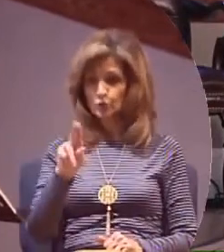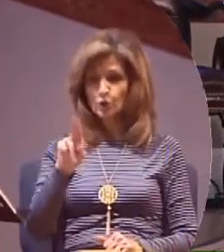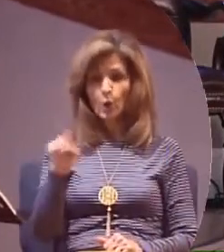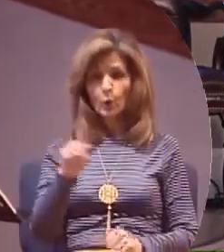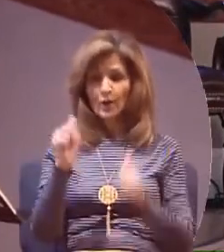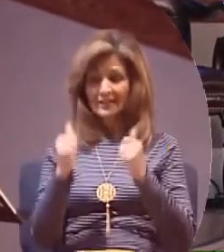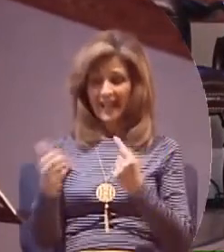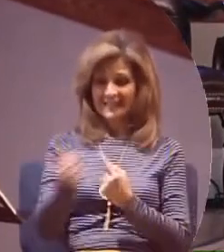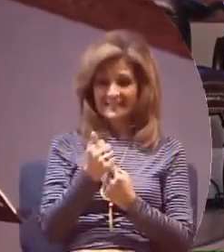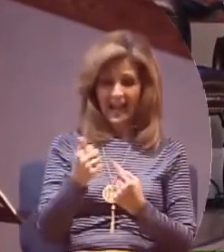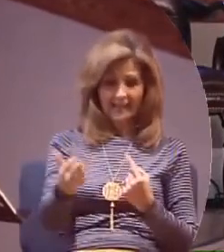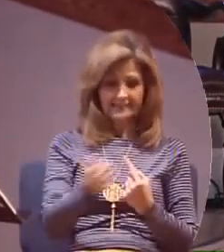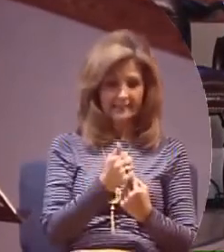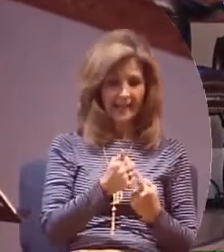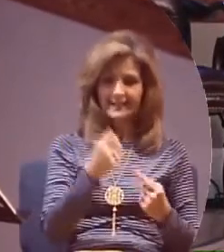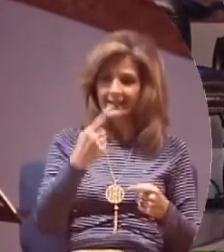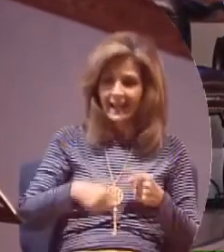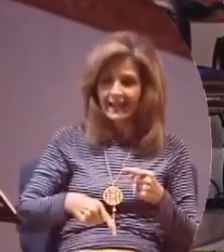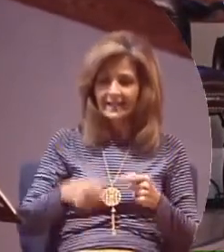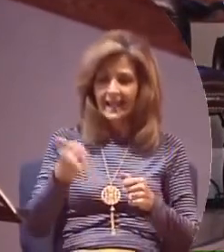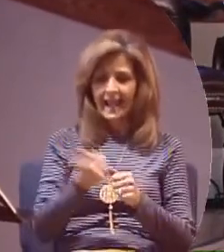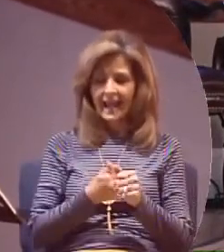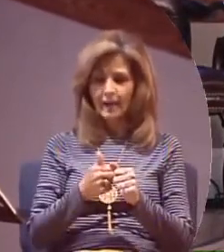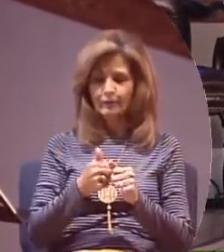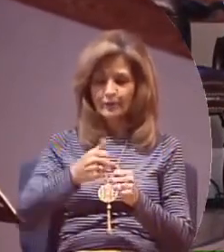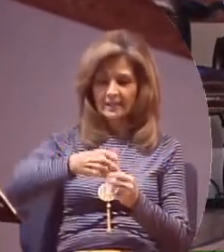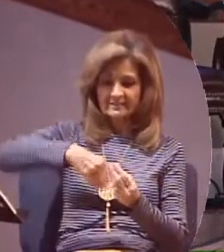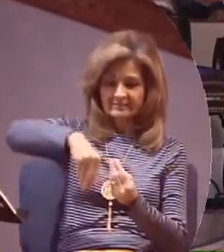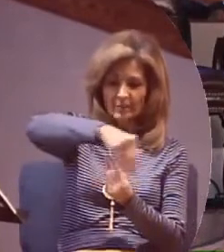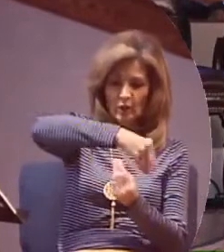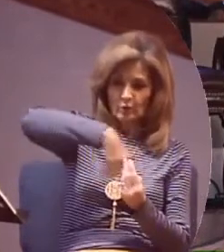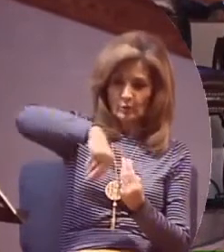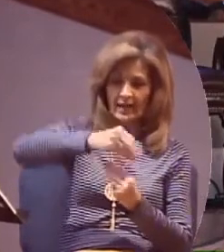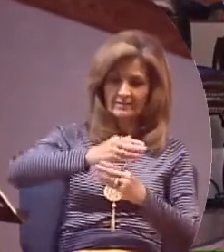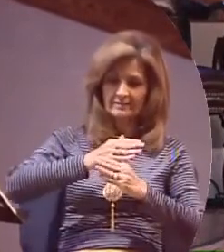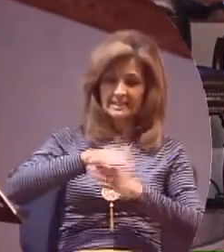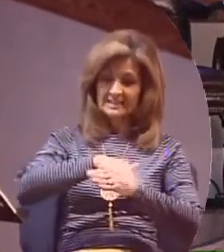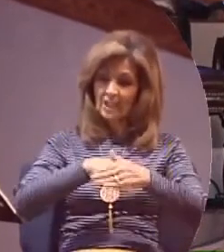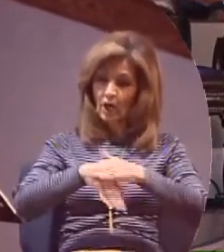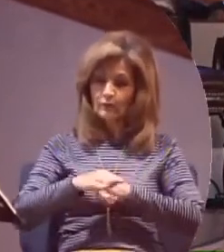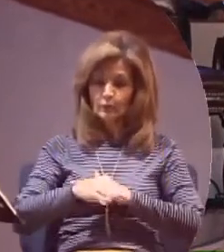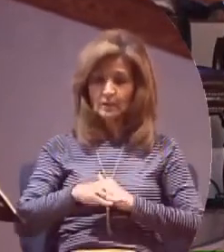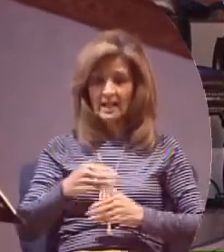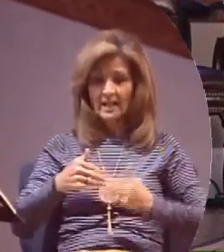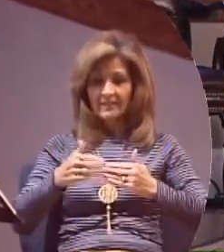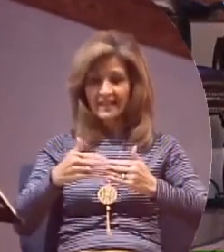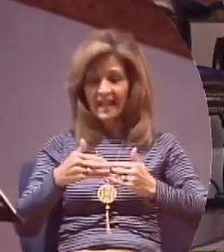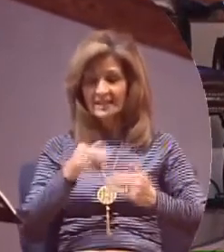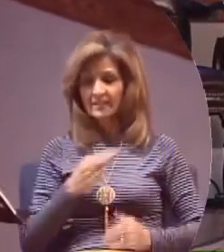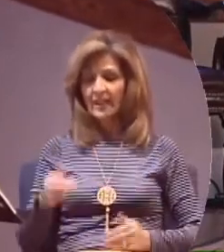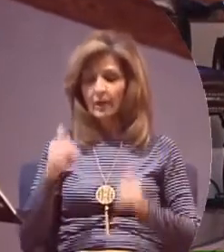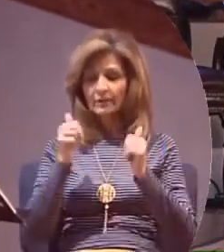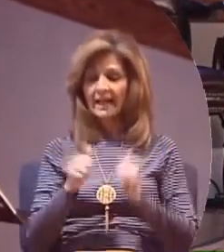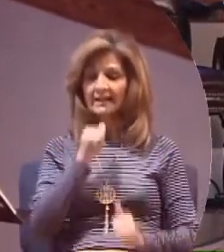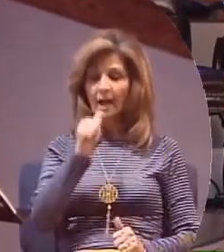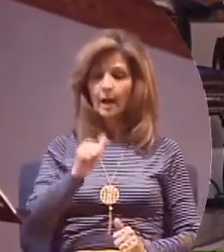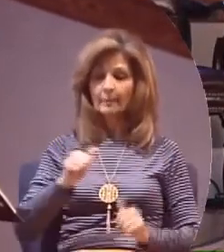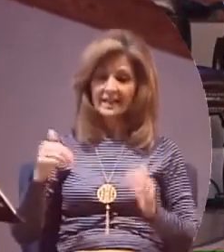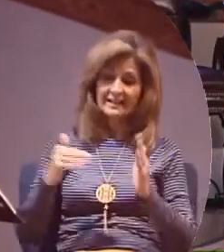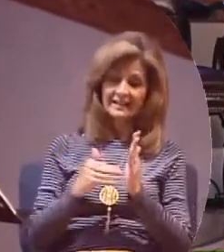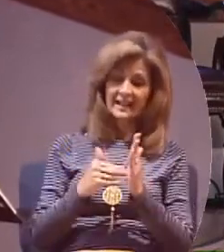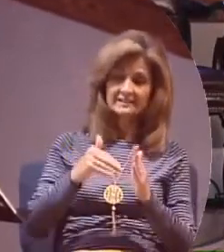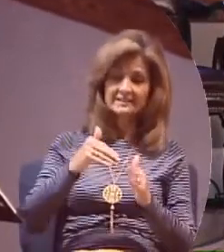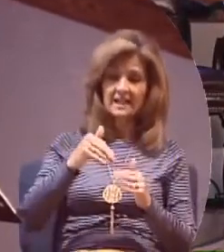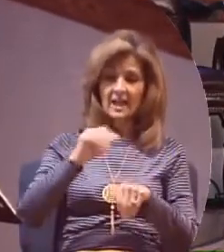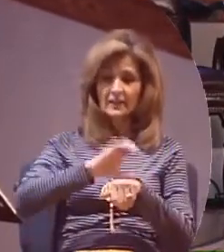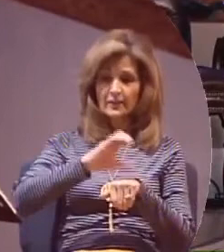attack. Every plank is covered. Every side is protected. Even the gates of hell cannot prevail against a church that is united in